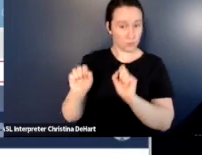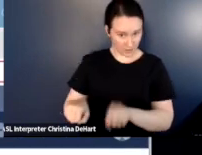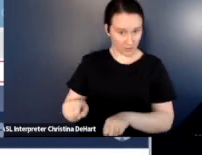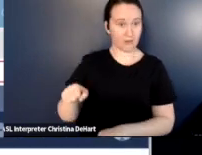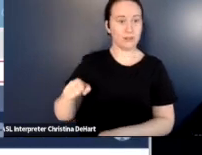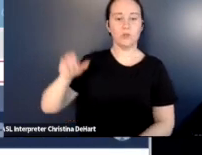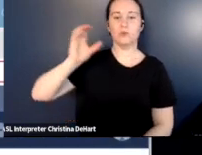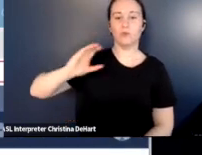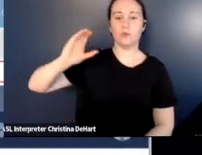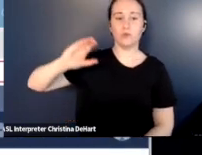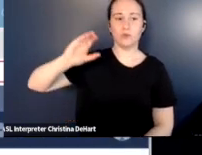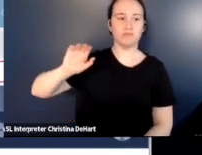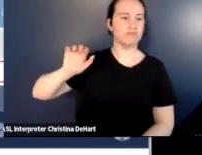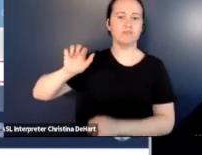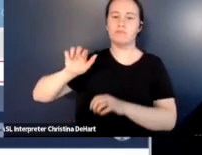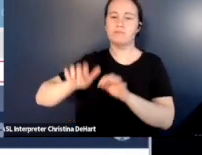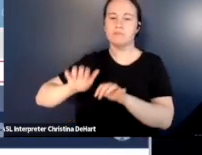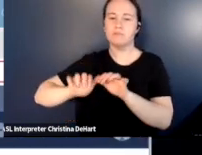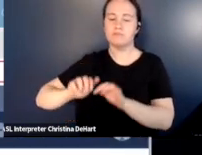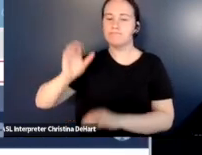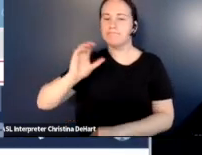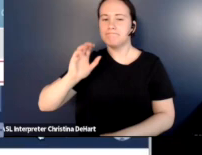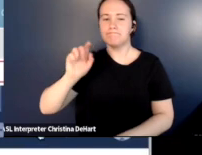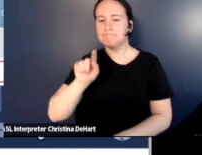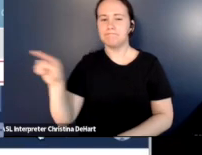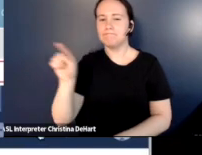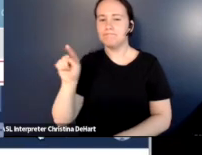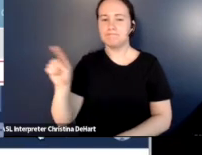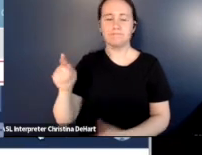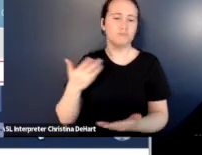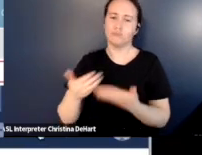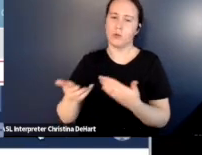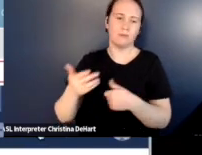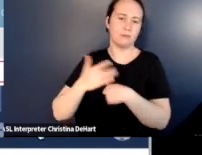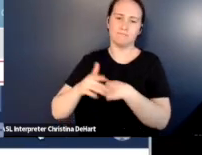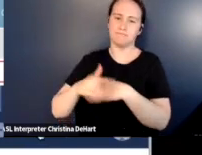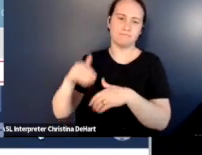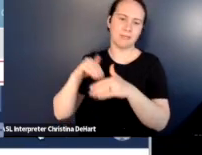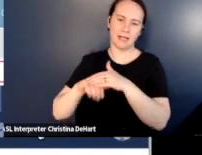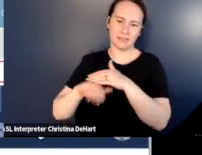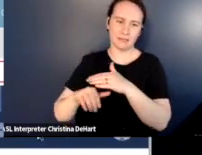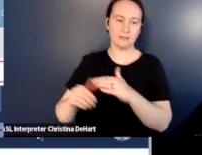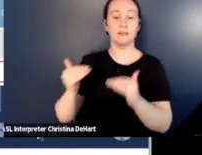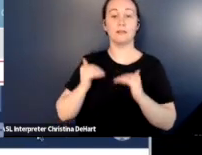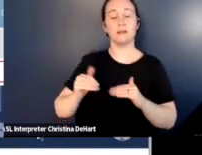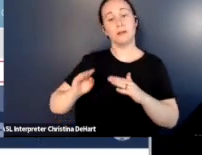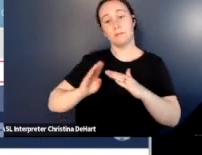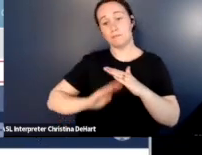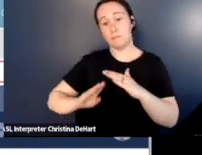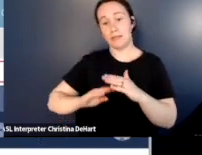search across the records that the user has access to, some basic help and